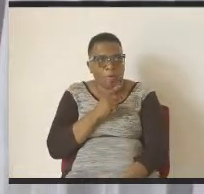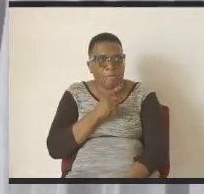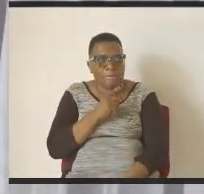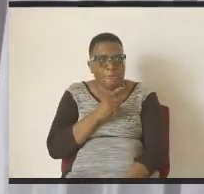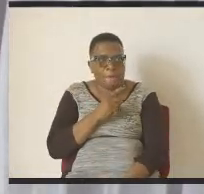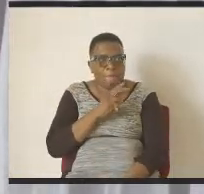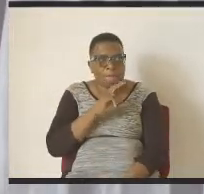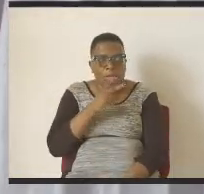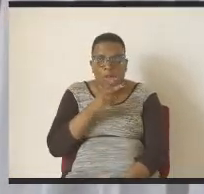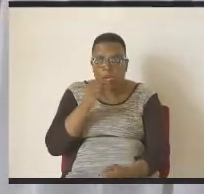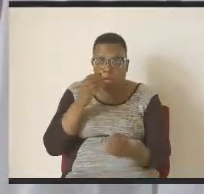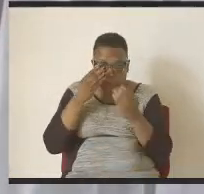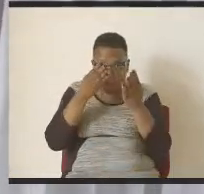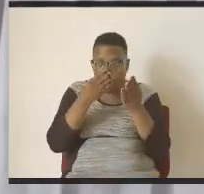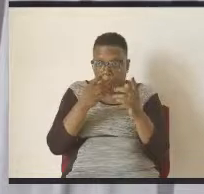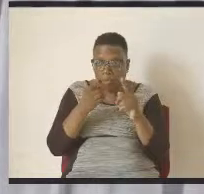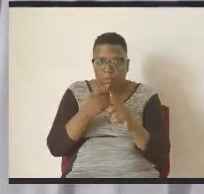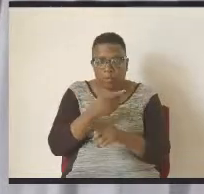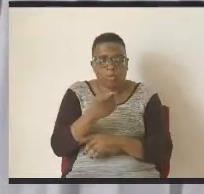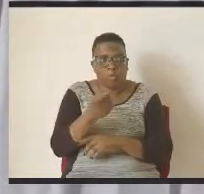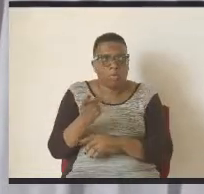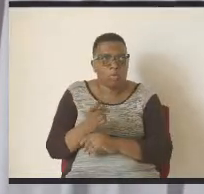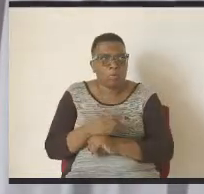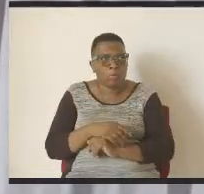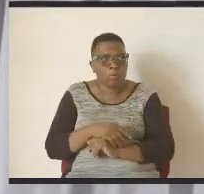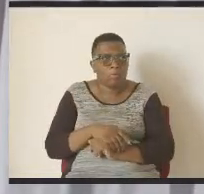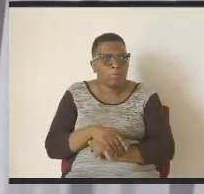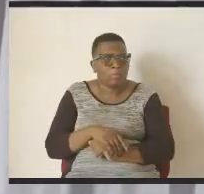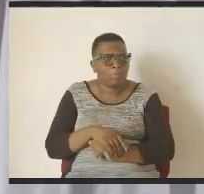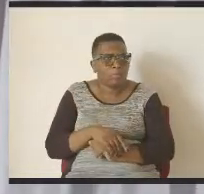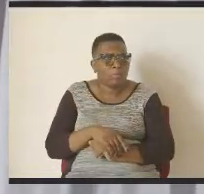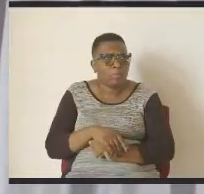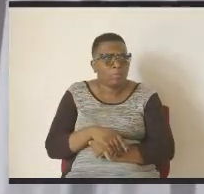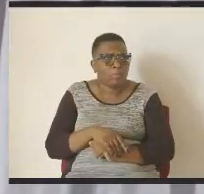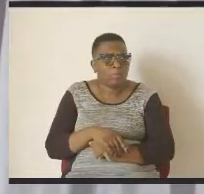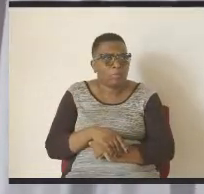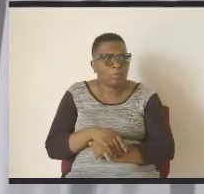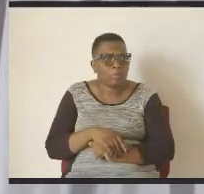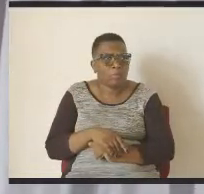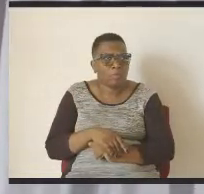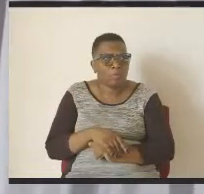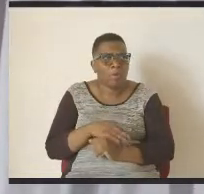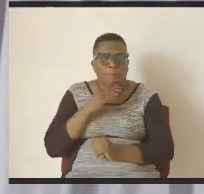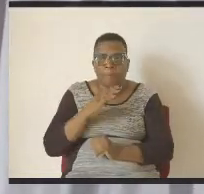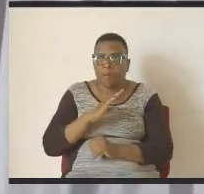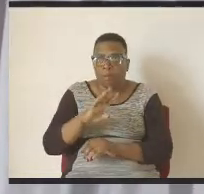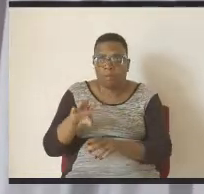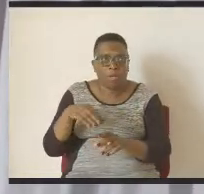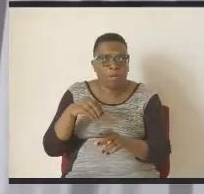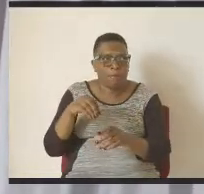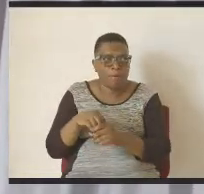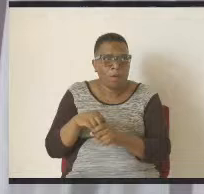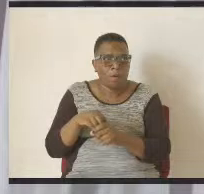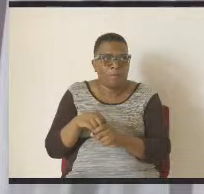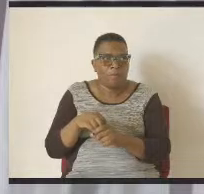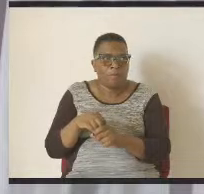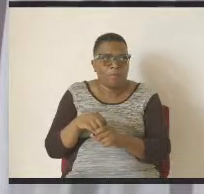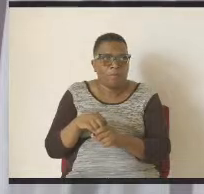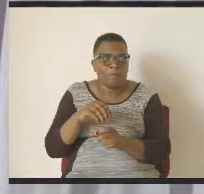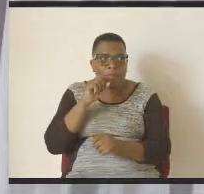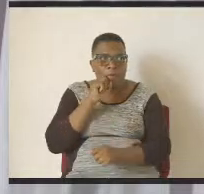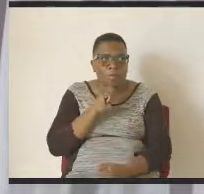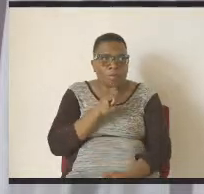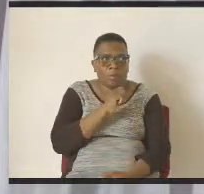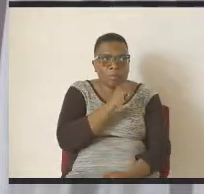here, is for us to facilitate and partake of the Lord's Supper